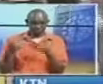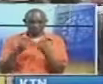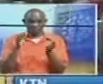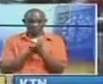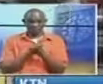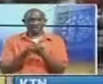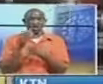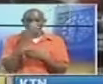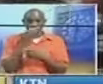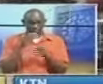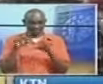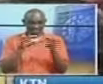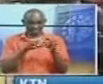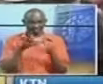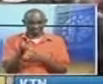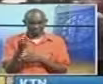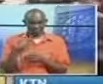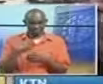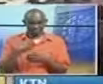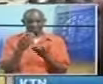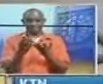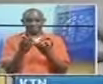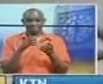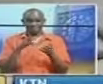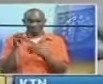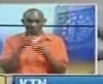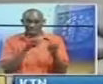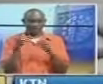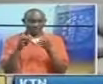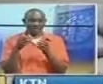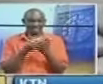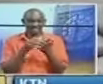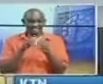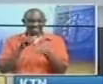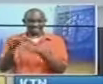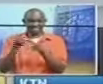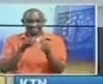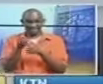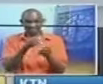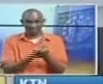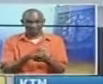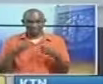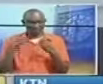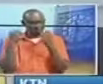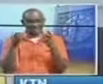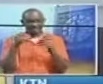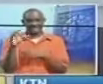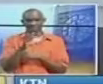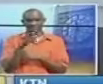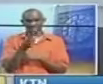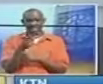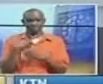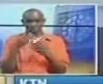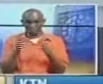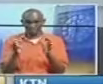marketing firms by making available mobile money transfer services as sale options for its products. We are looking at many other counties to